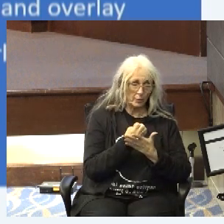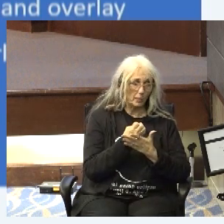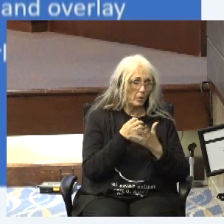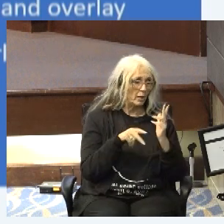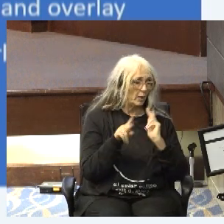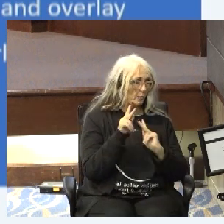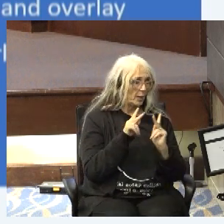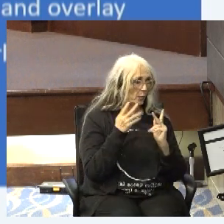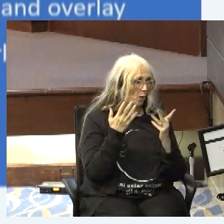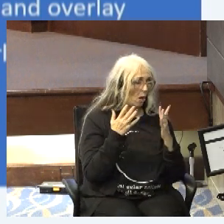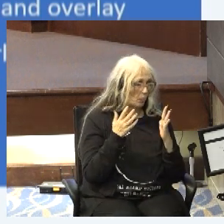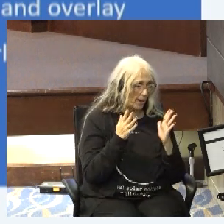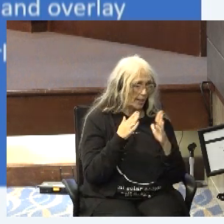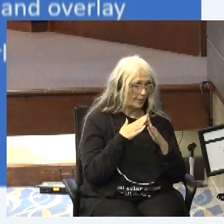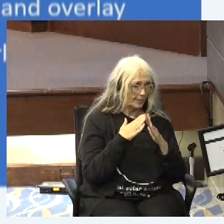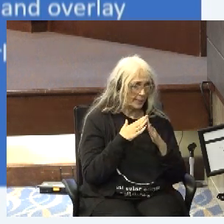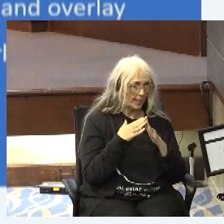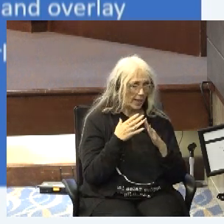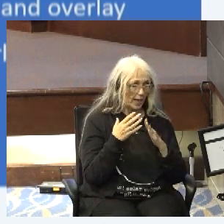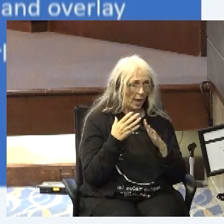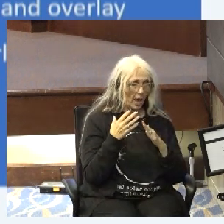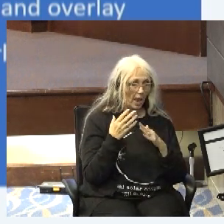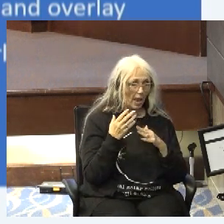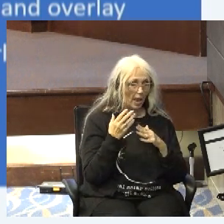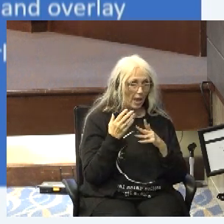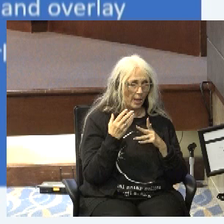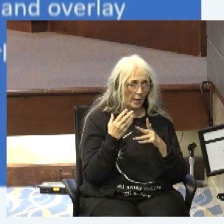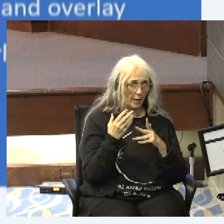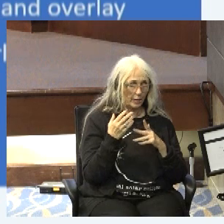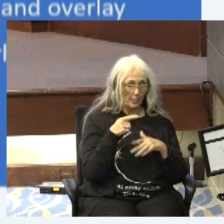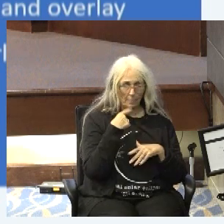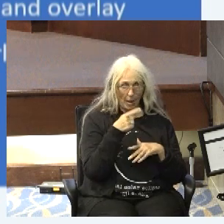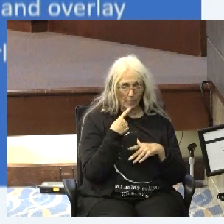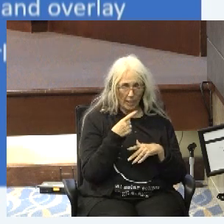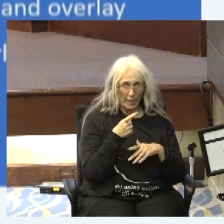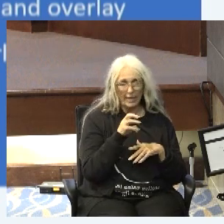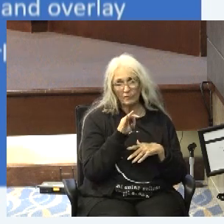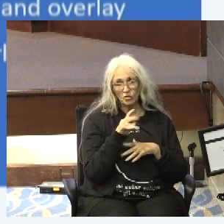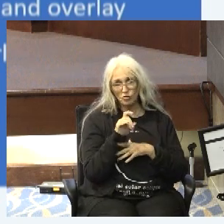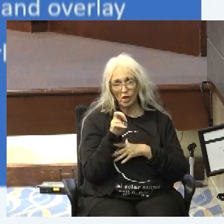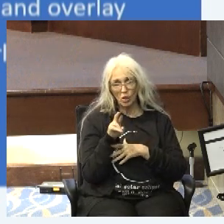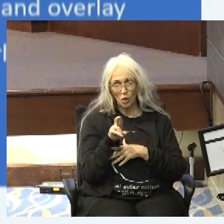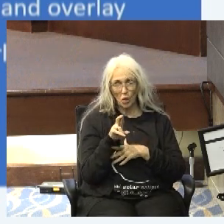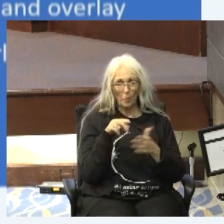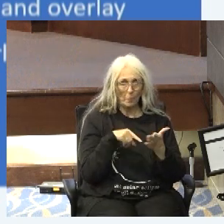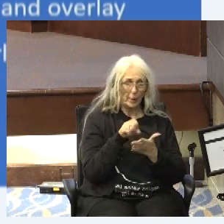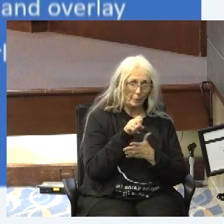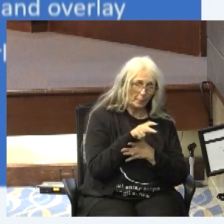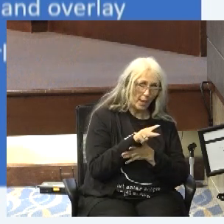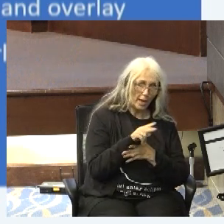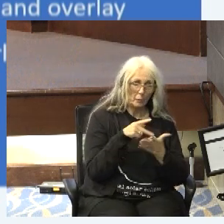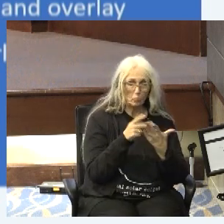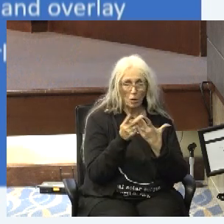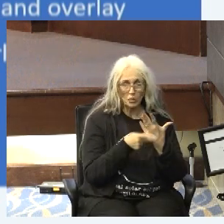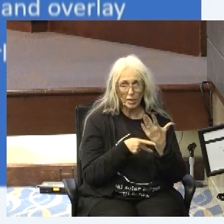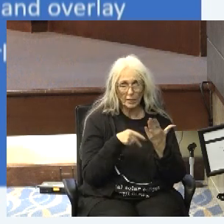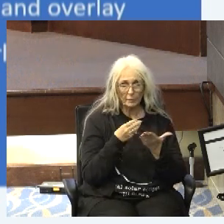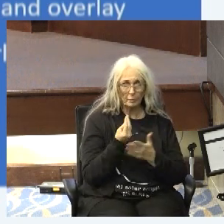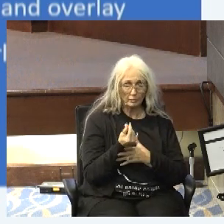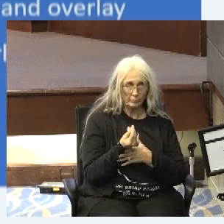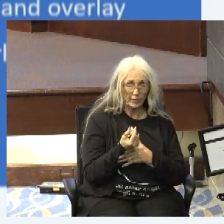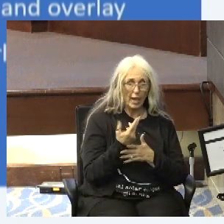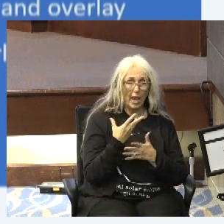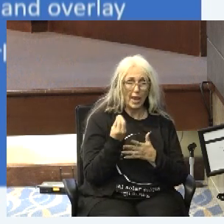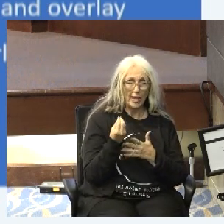regarding the city and TERS for public infrastructure reimbursements and project revenues. I won't be